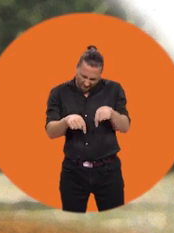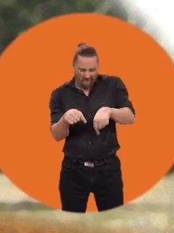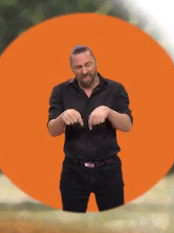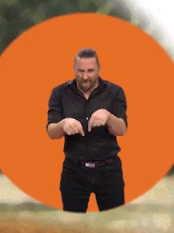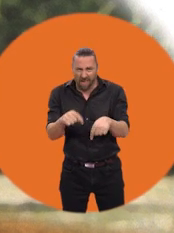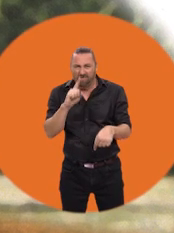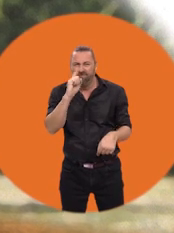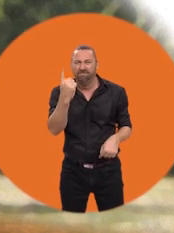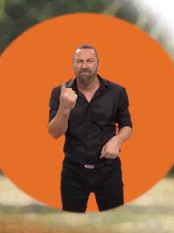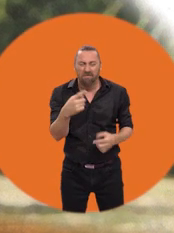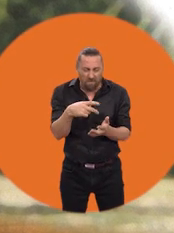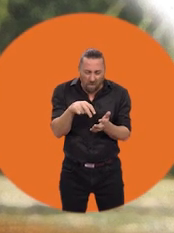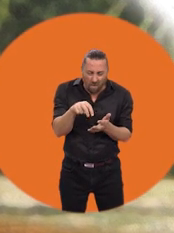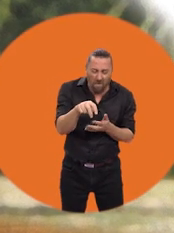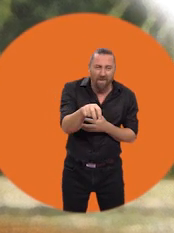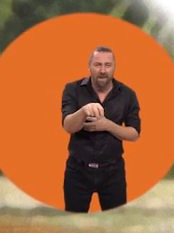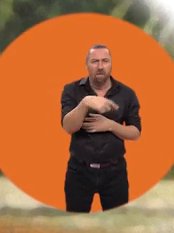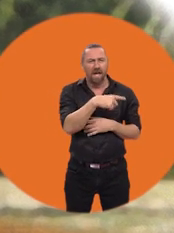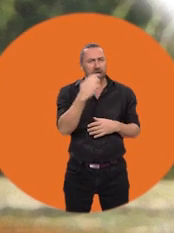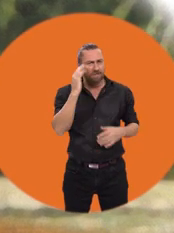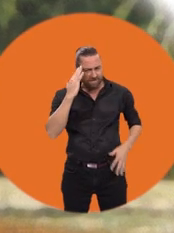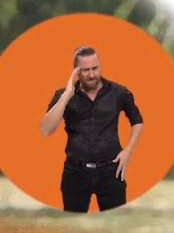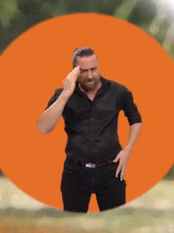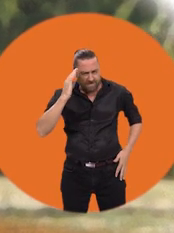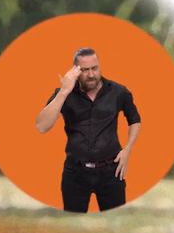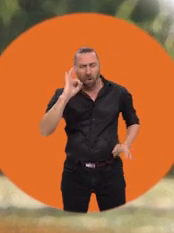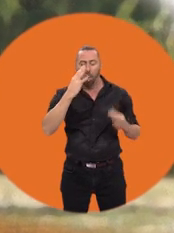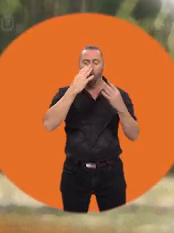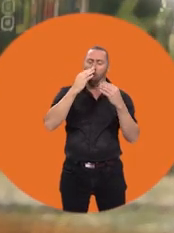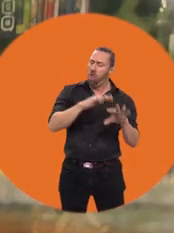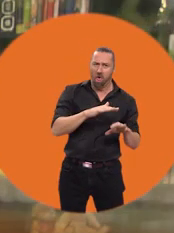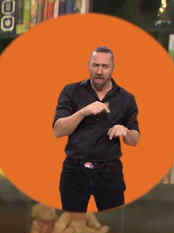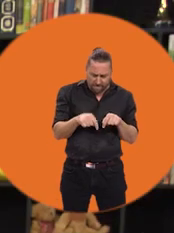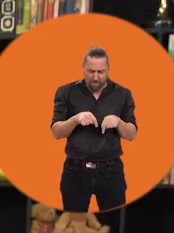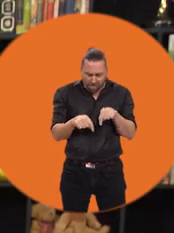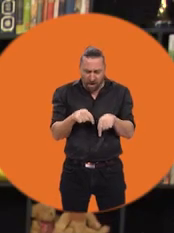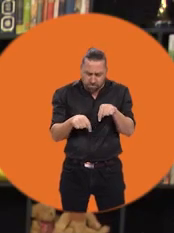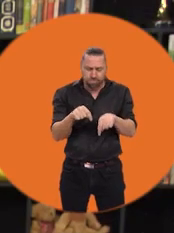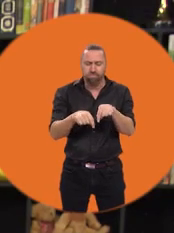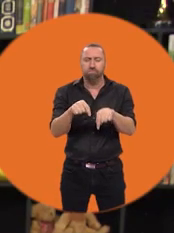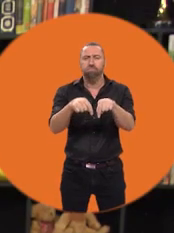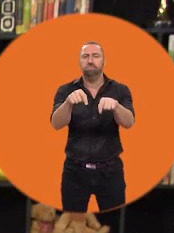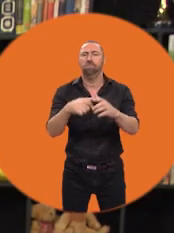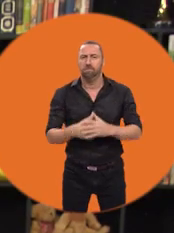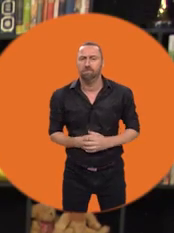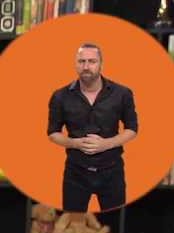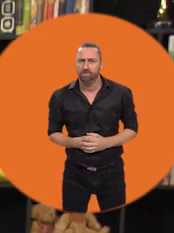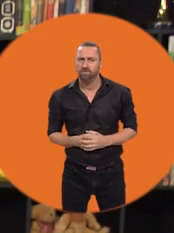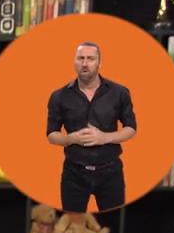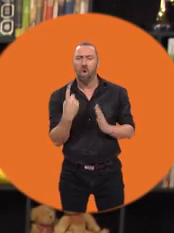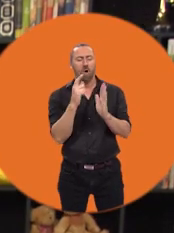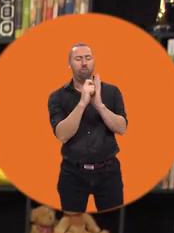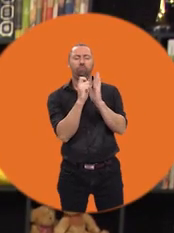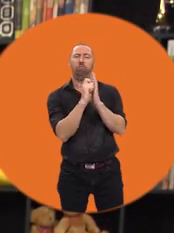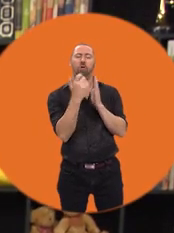for Scraggy. But she tried and she tried, and she refused to give up. You know, authors